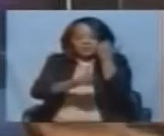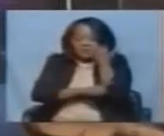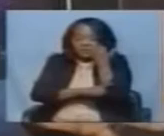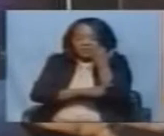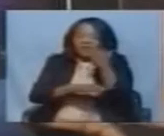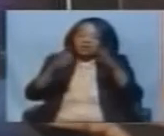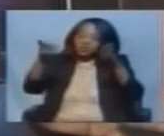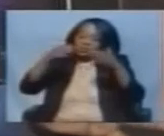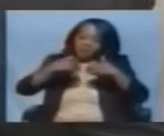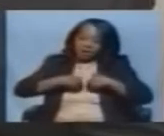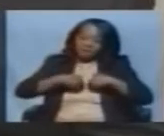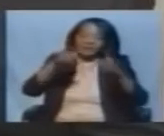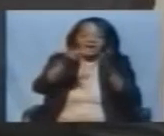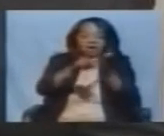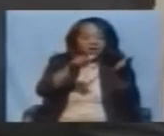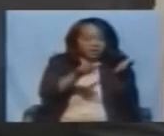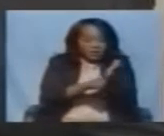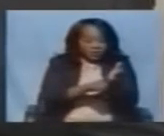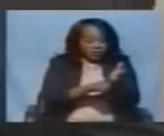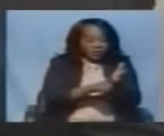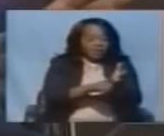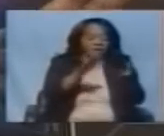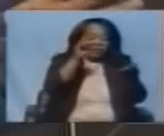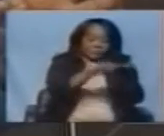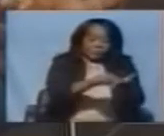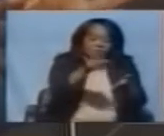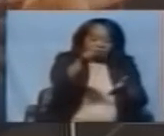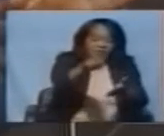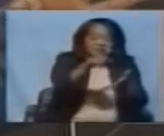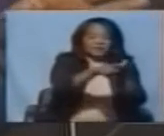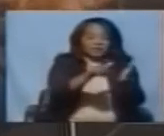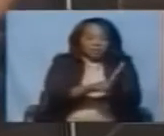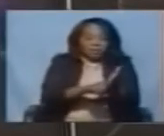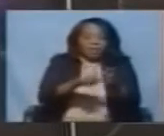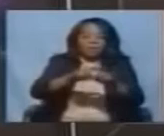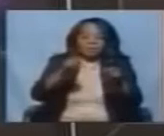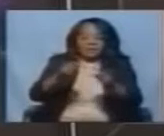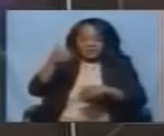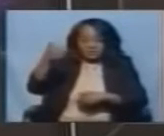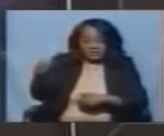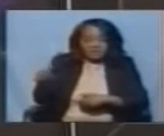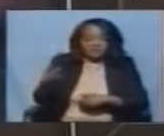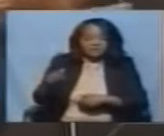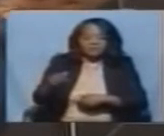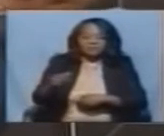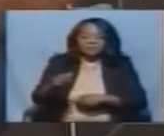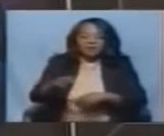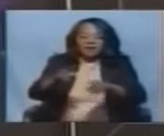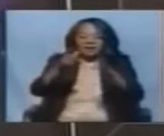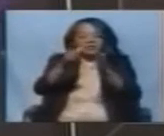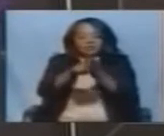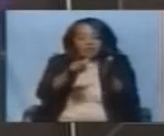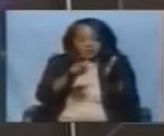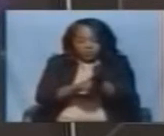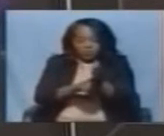legal one, enshrined in the law, and one which is able to be detected by your act, by professionals. Even that is the